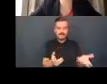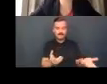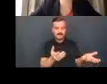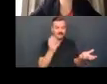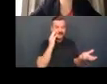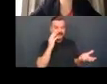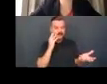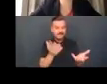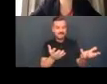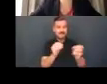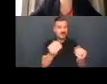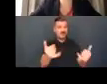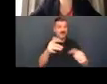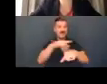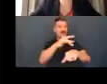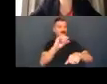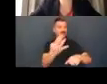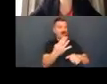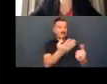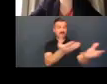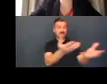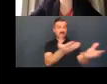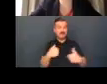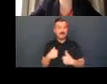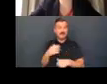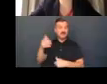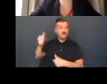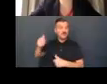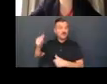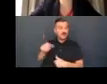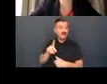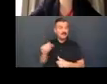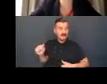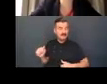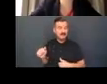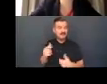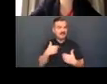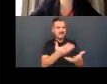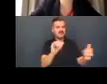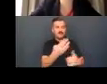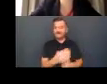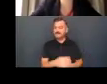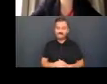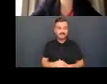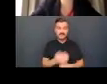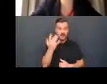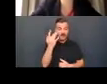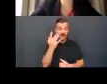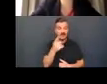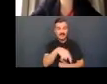I mean, there's no availability of jobs right now for someone who's on social security disability because we are a compromise.